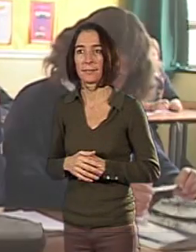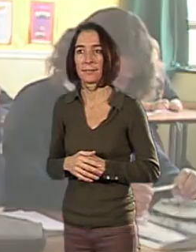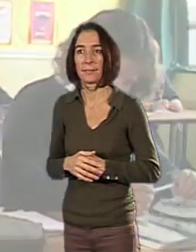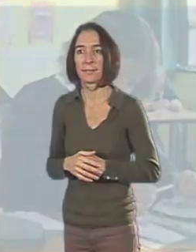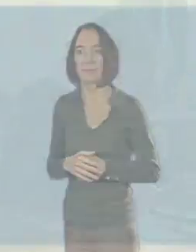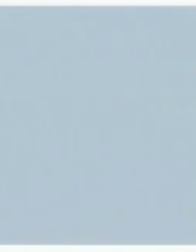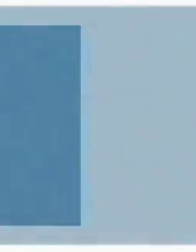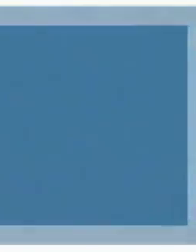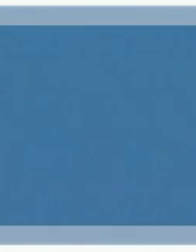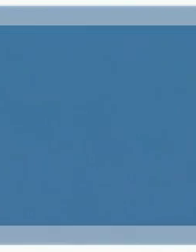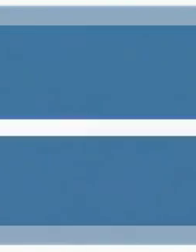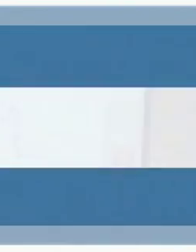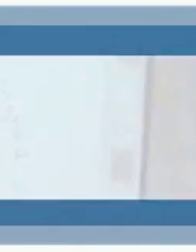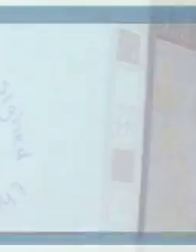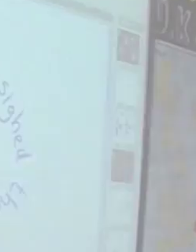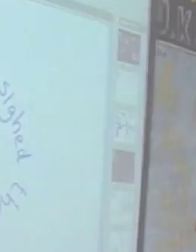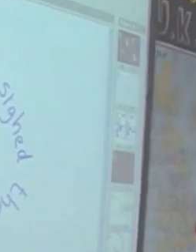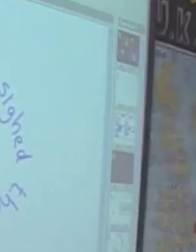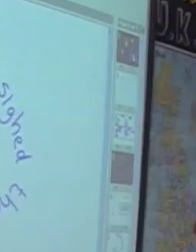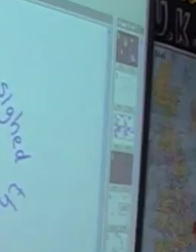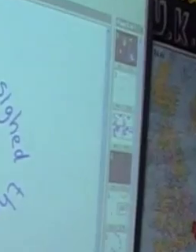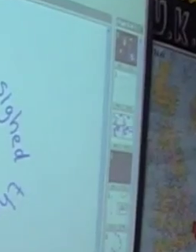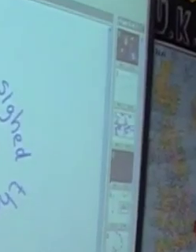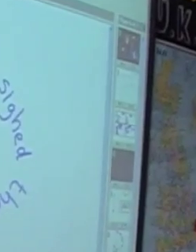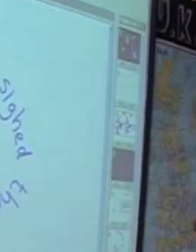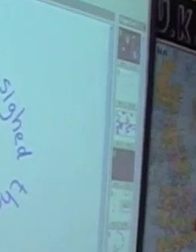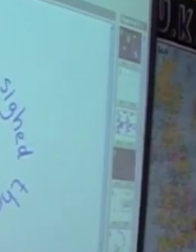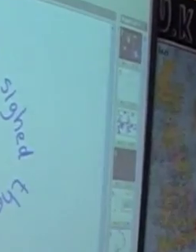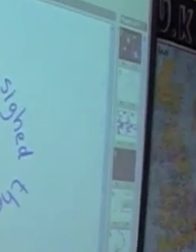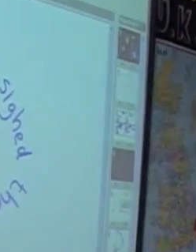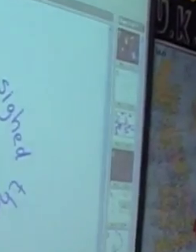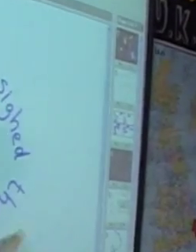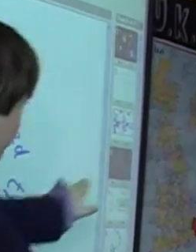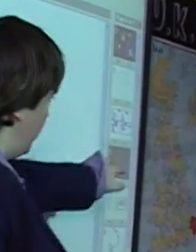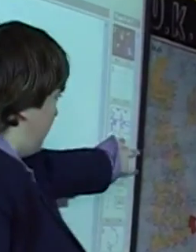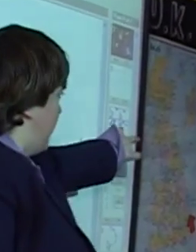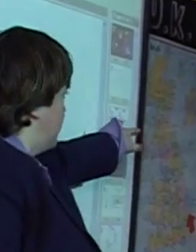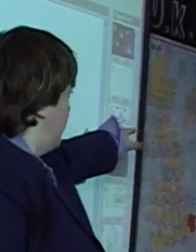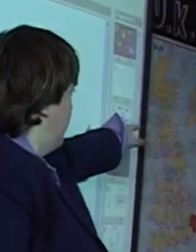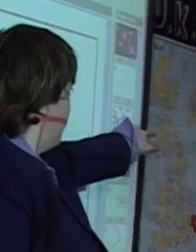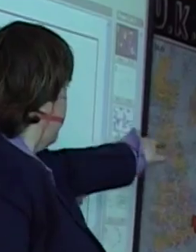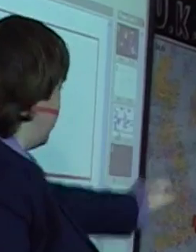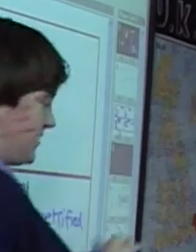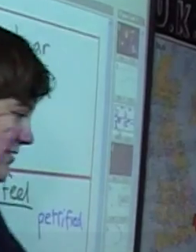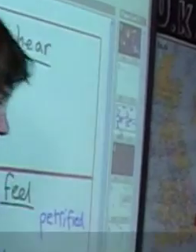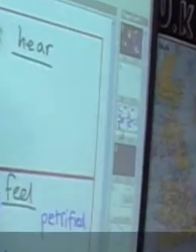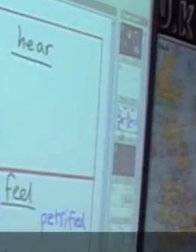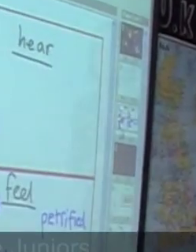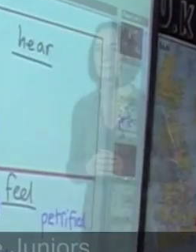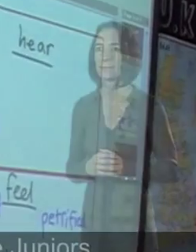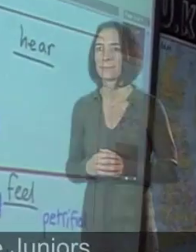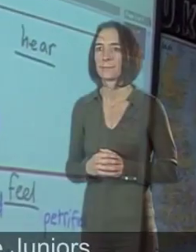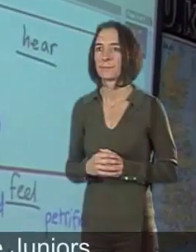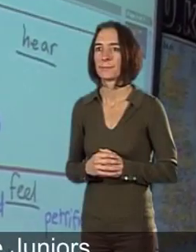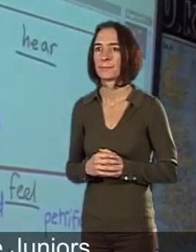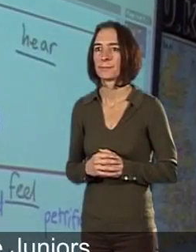Excellent, thank you, well done. And I've got my first line. Ooh, ah, sighed the crab. And I go back to my work from yesterday.